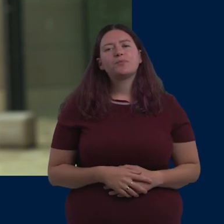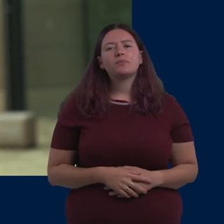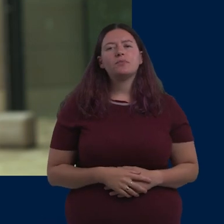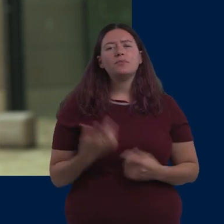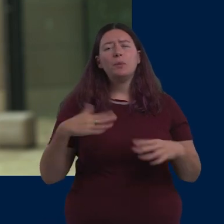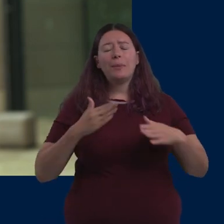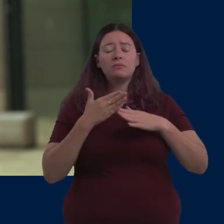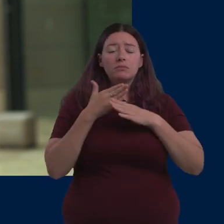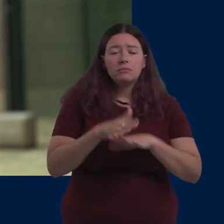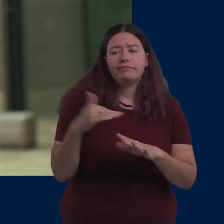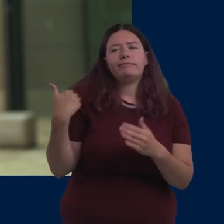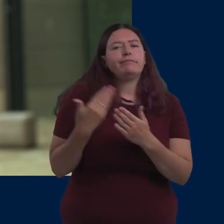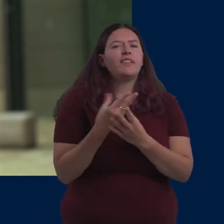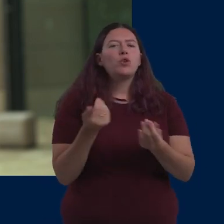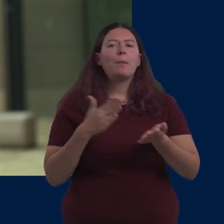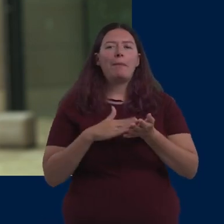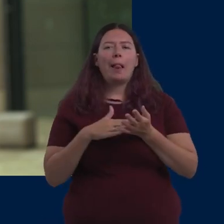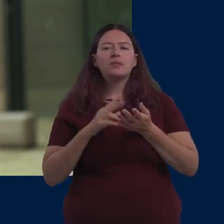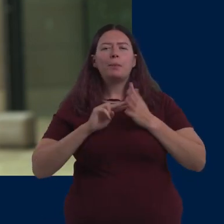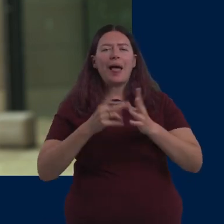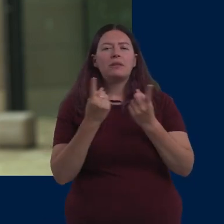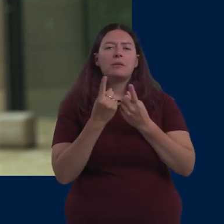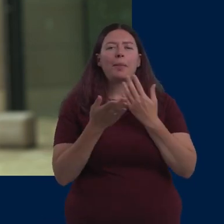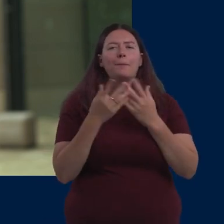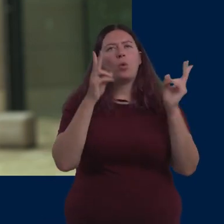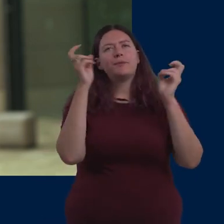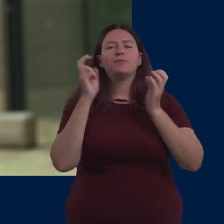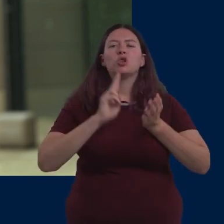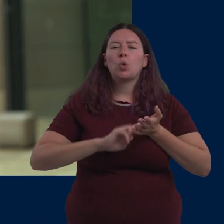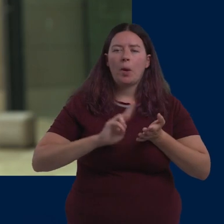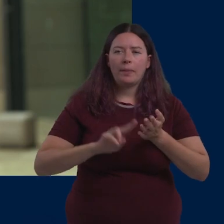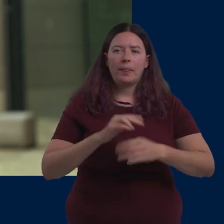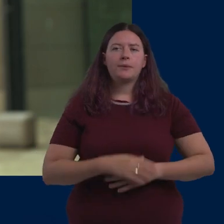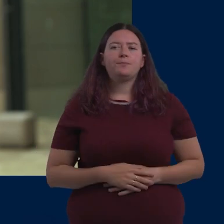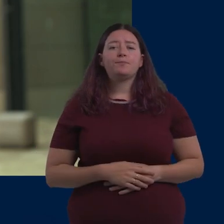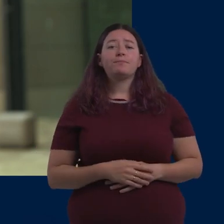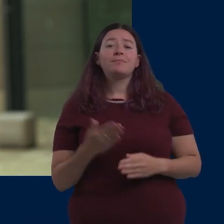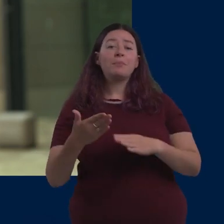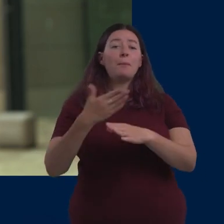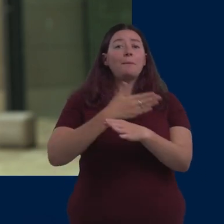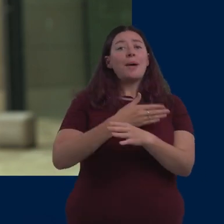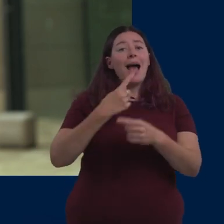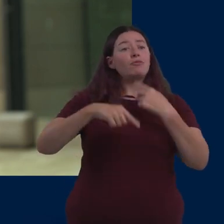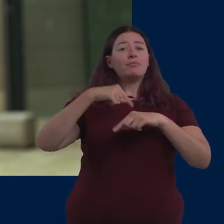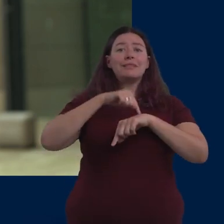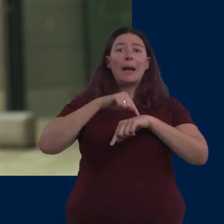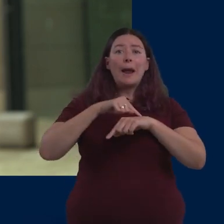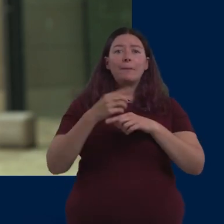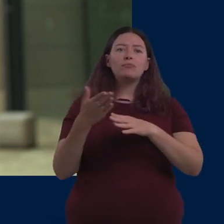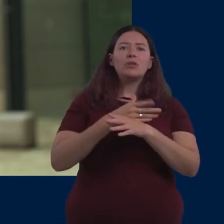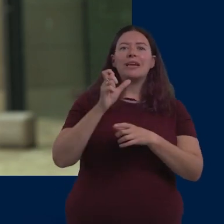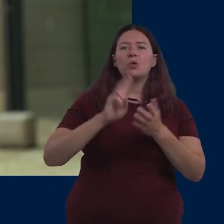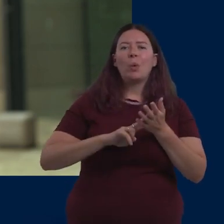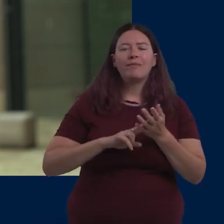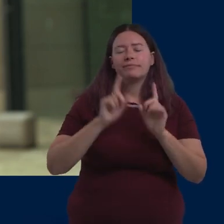We've worked really hard over the recent months to plan on something much more normal. We can't rewind time, sadly, and make